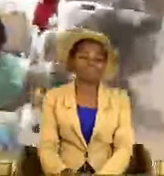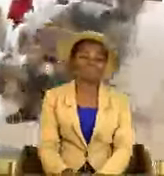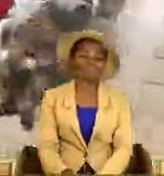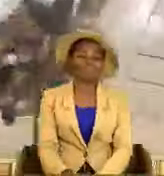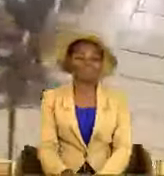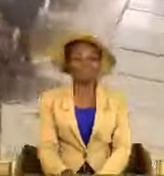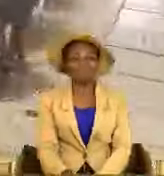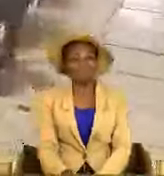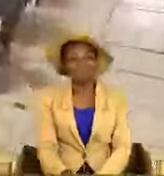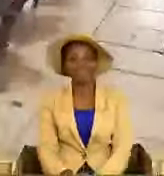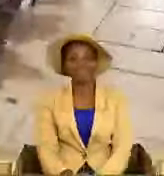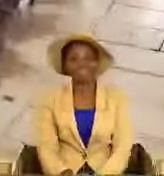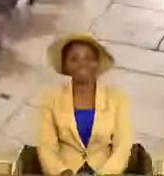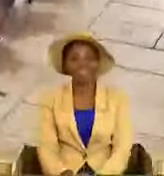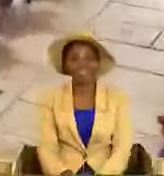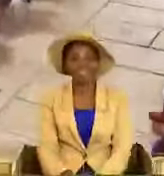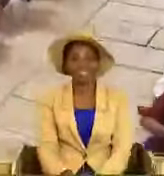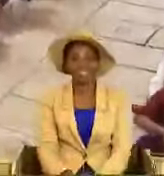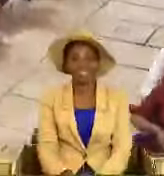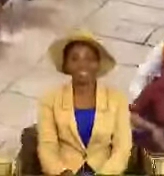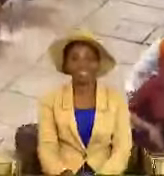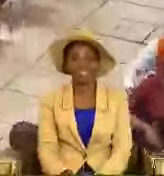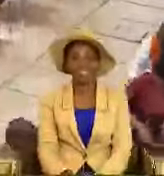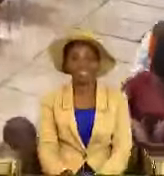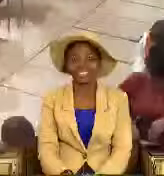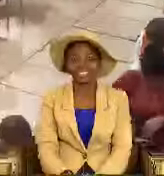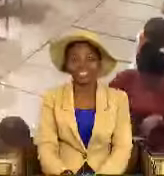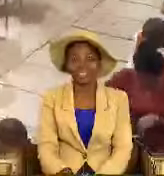minutes I'm reading for the Book of